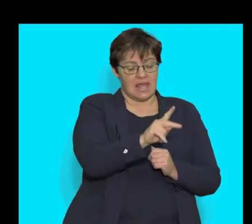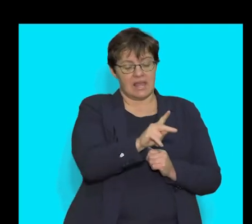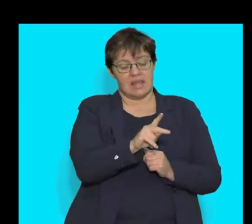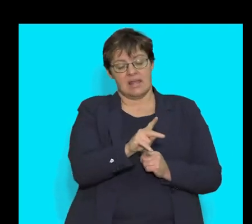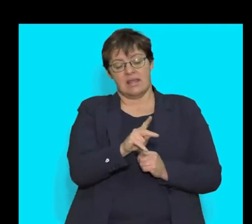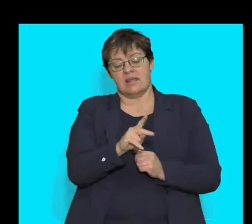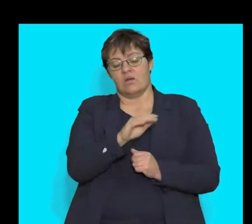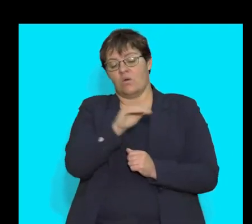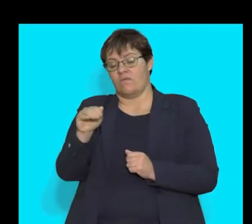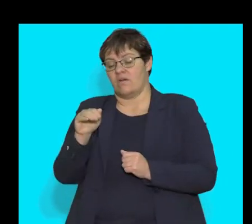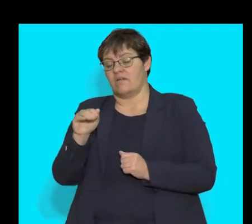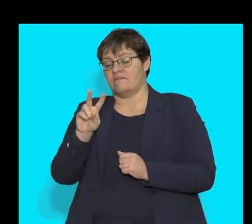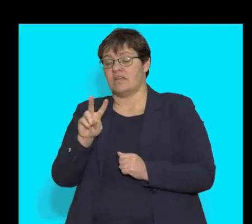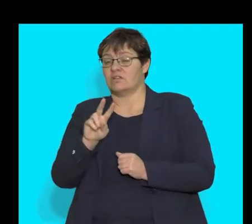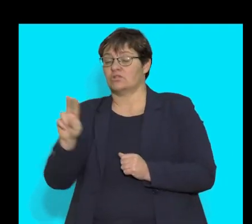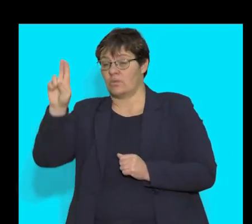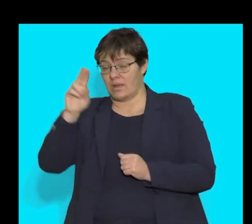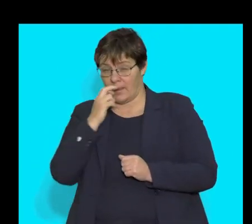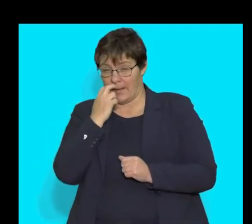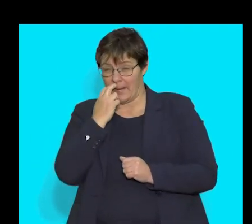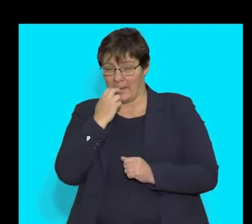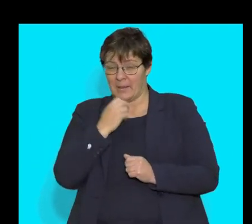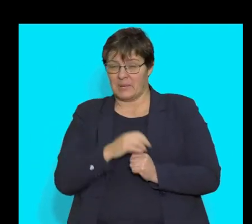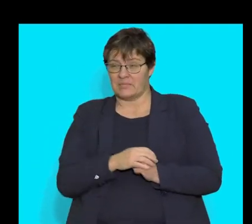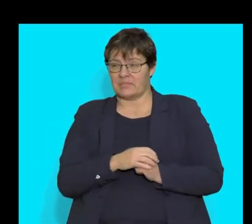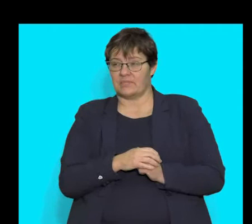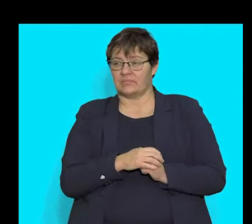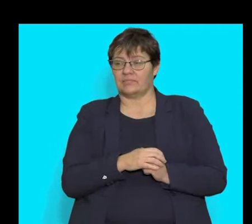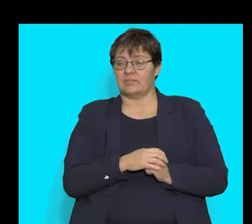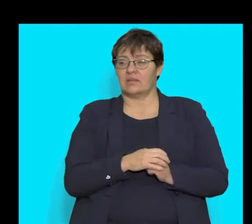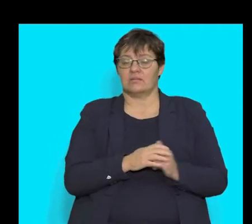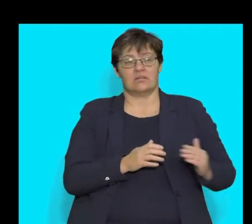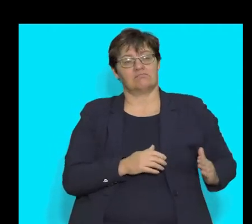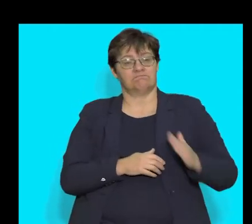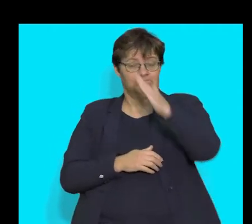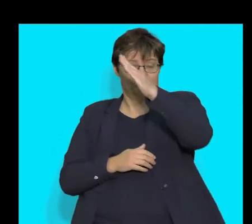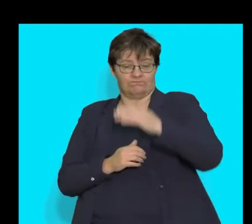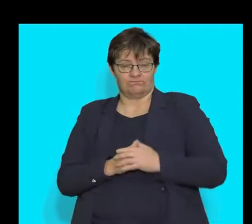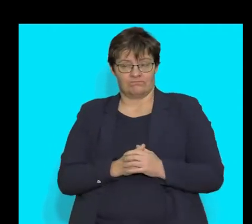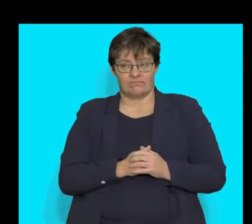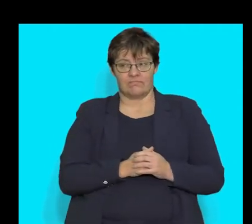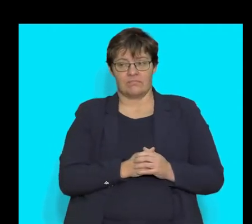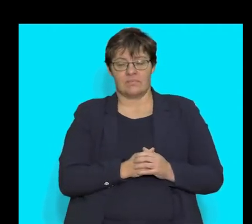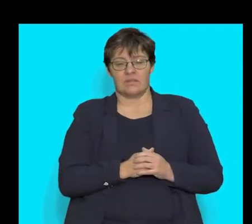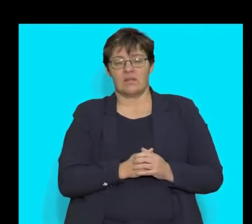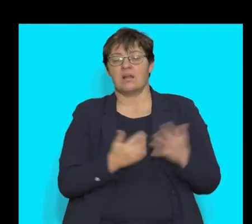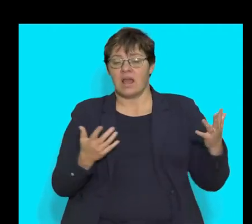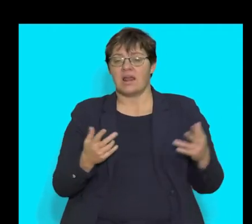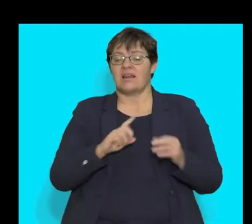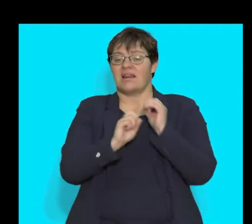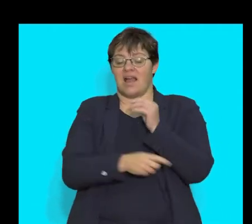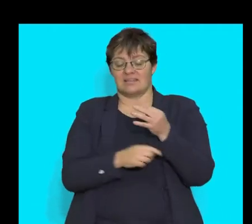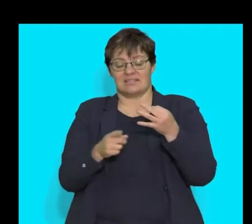kinetic energy, which is Ek, plotted against V squared, and we found that it was a straight line. And finally,